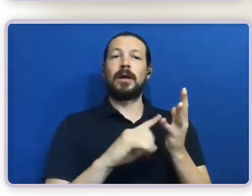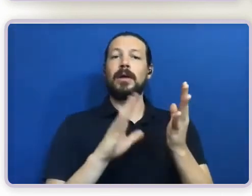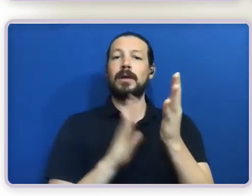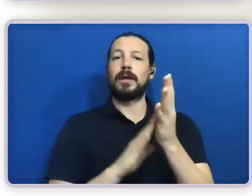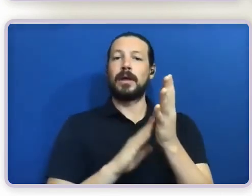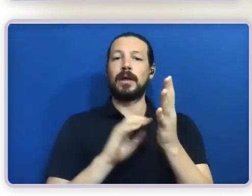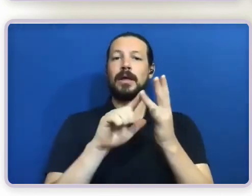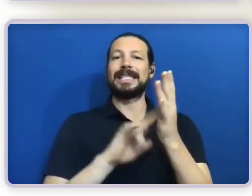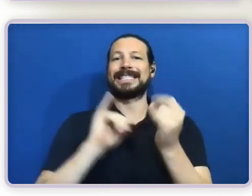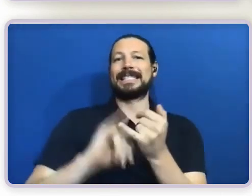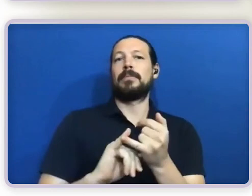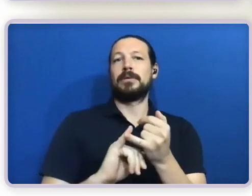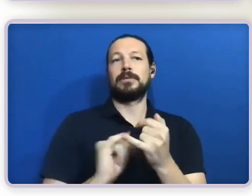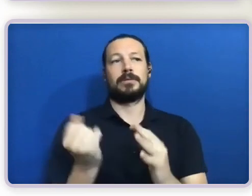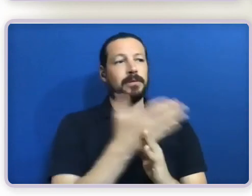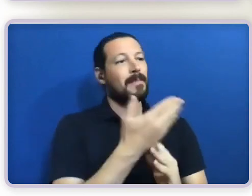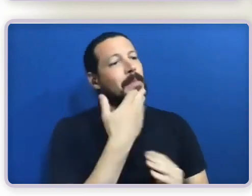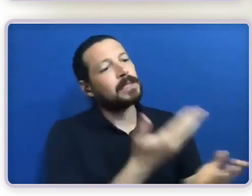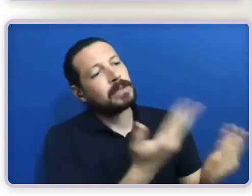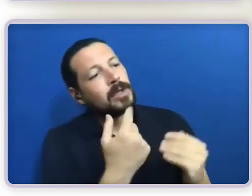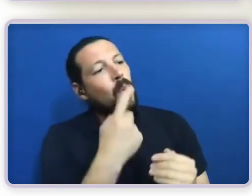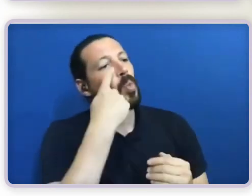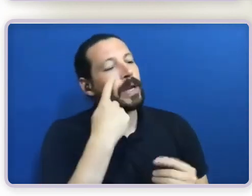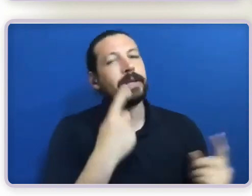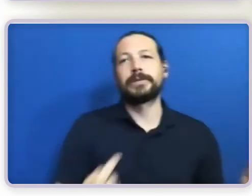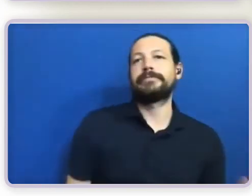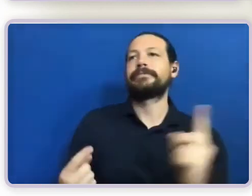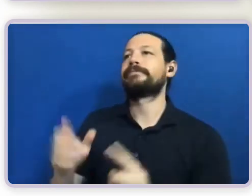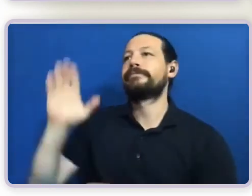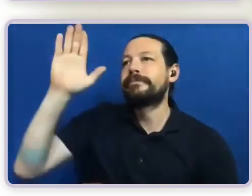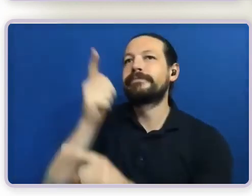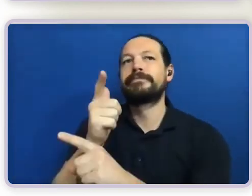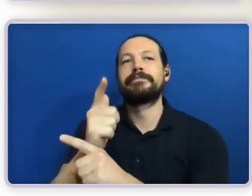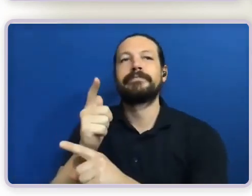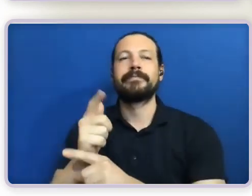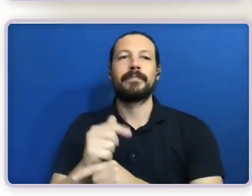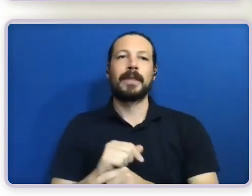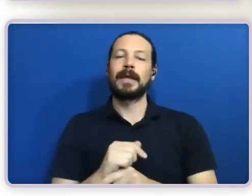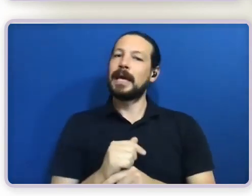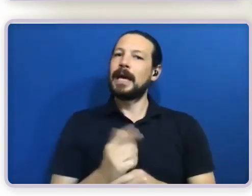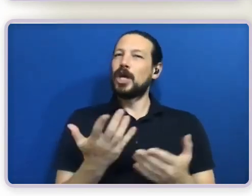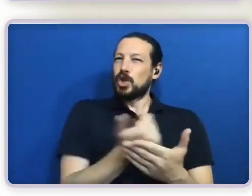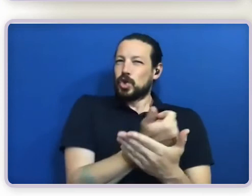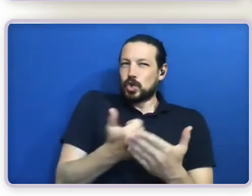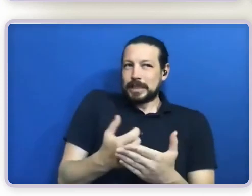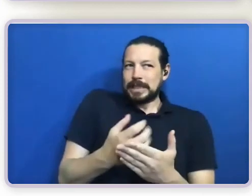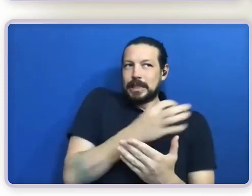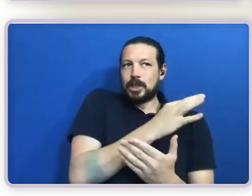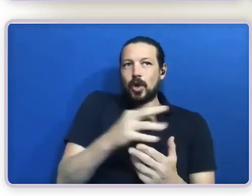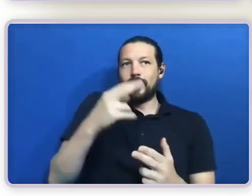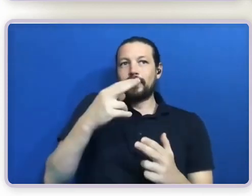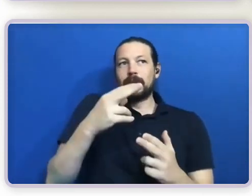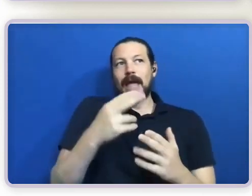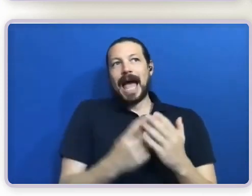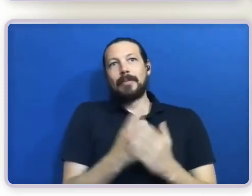as a witness. I think usually that wouldn't happen so much to people living with disability,